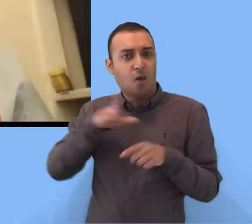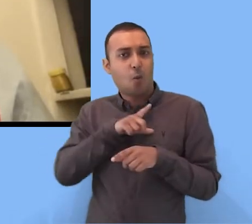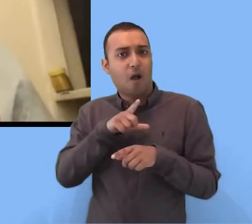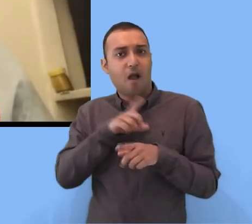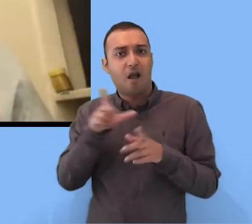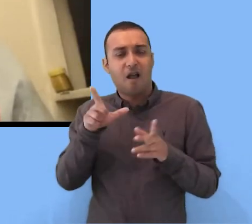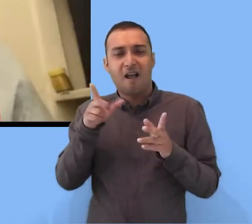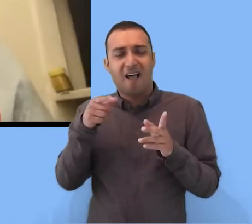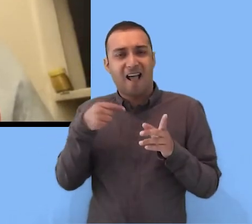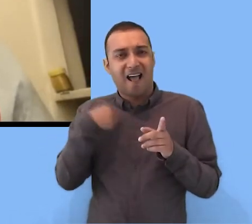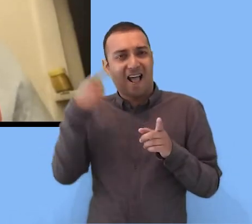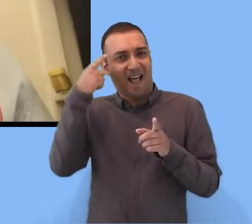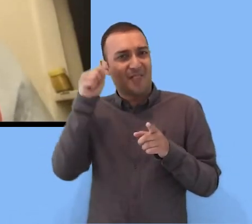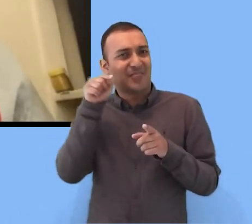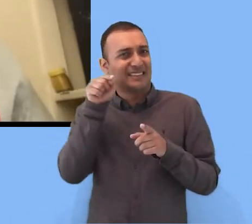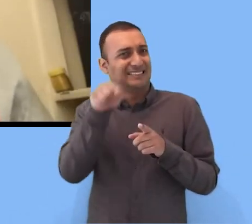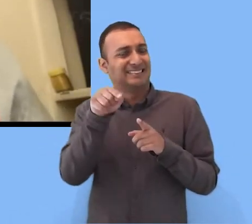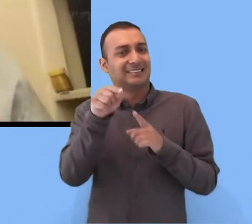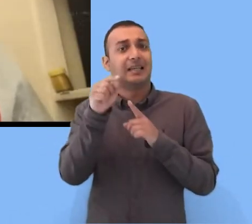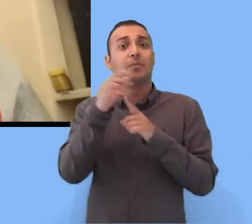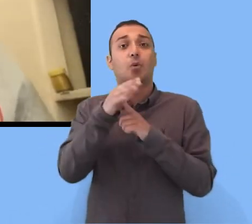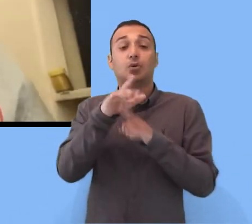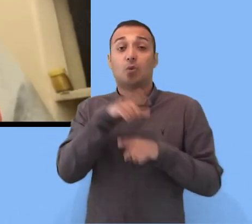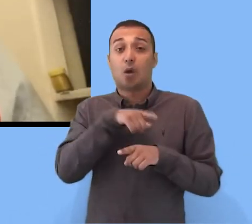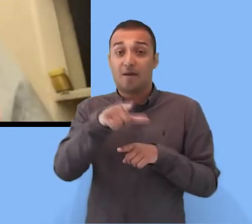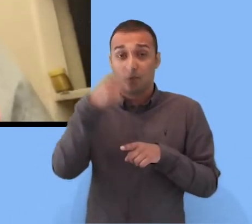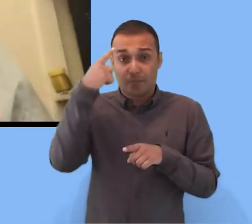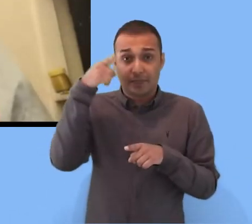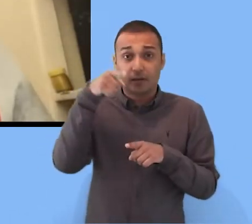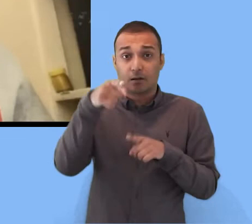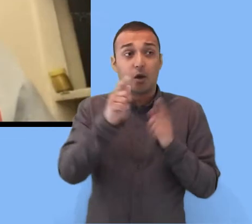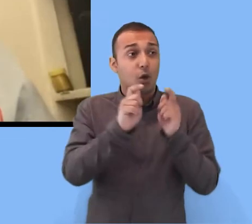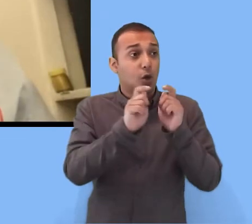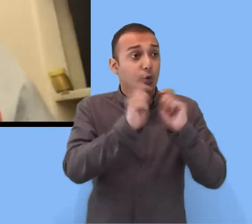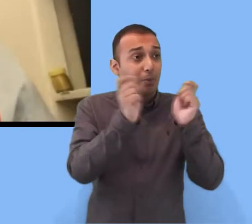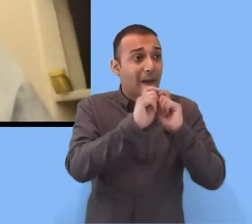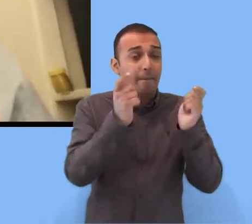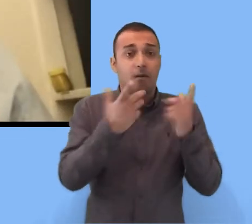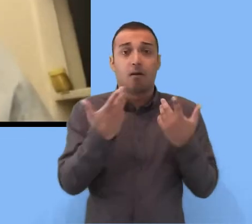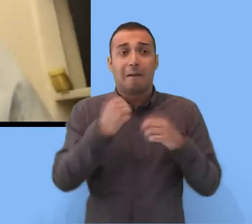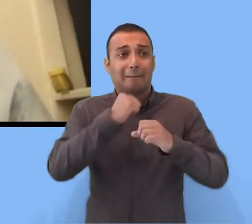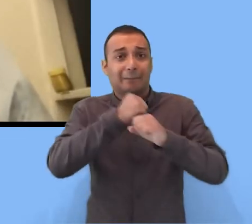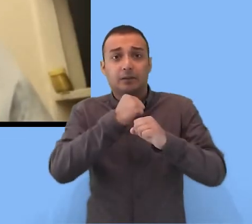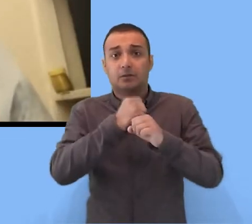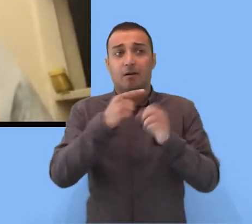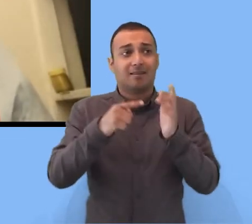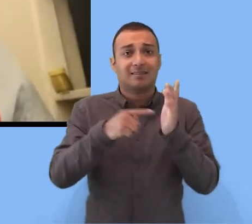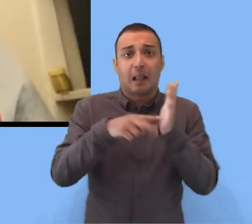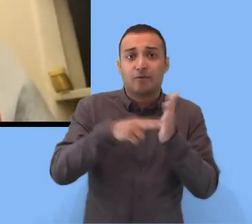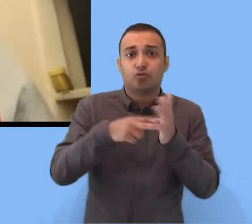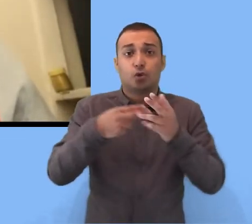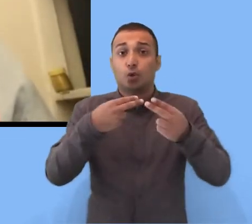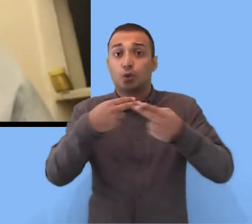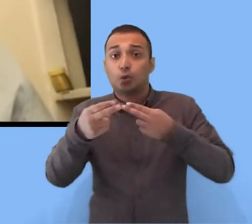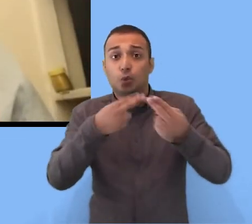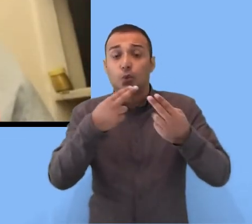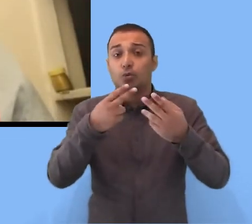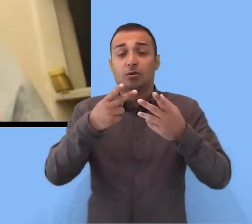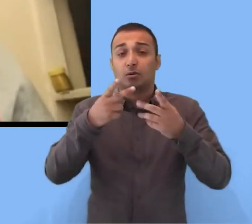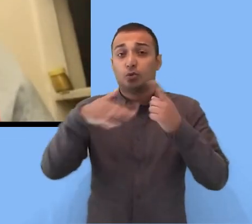males in the news, the papers, all over social media, majority of the time is